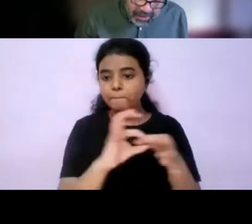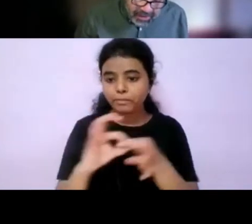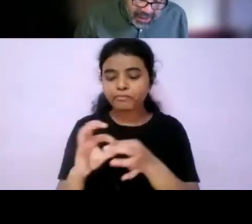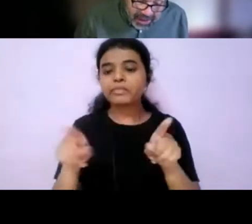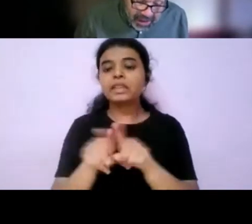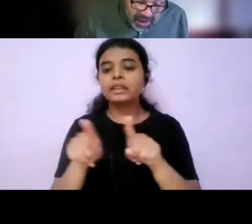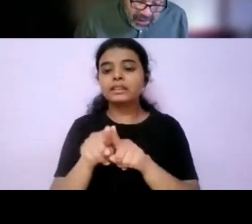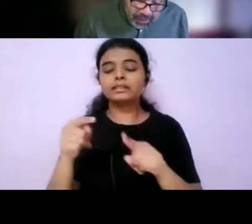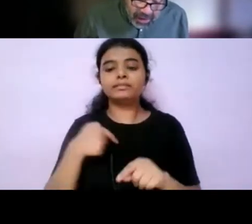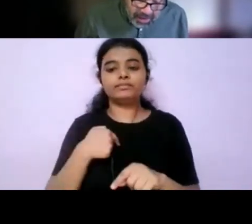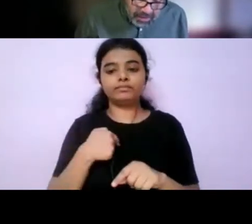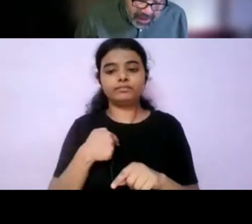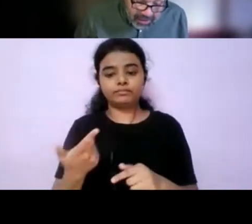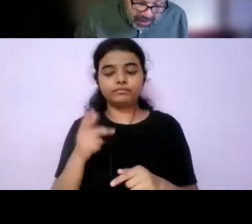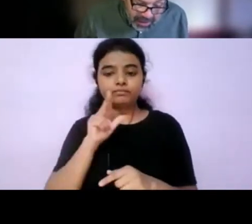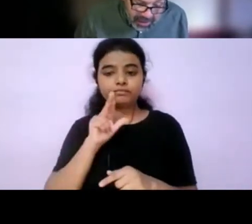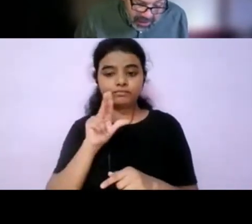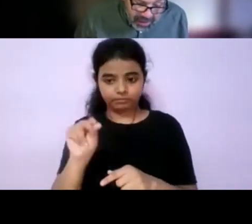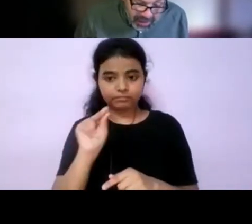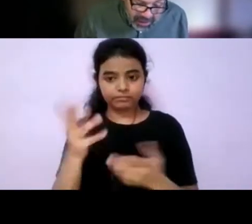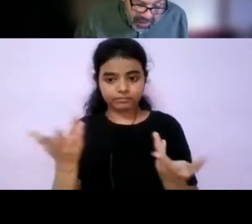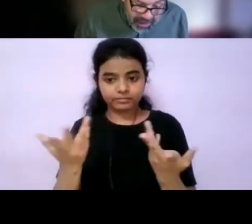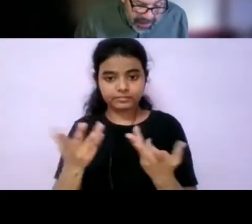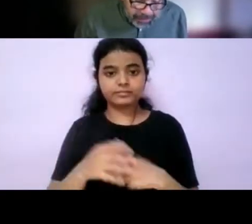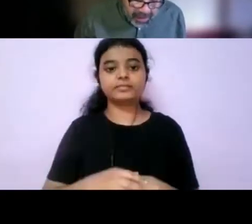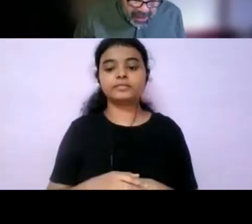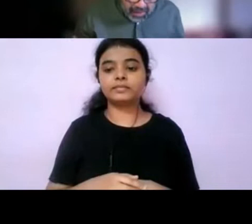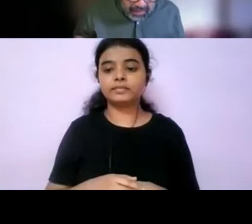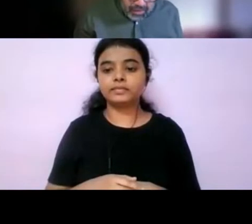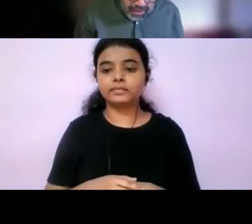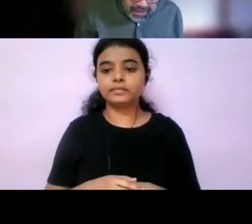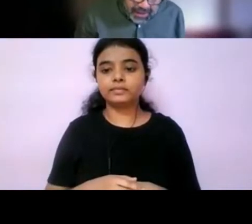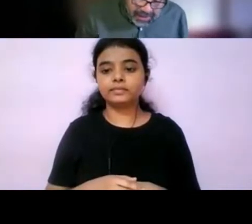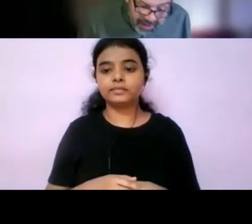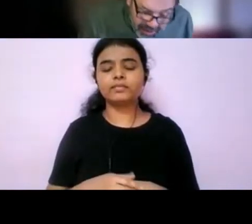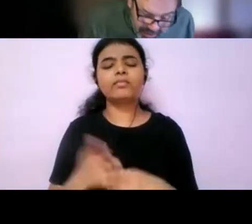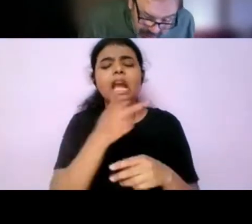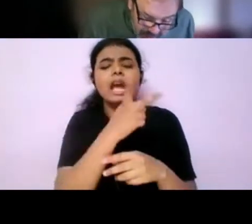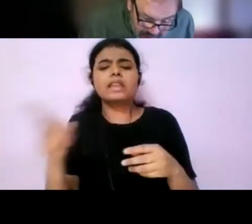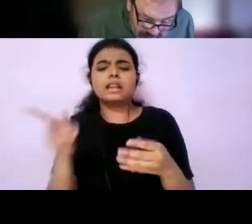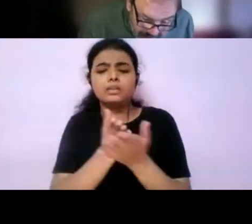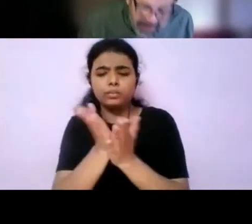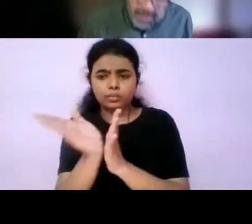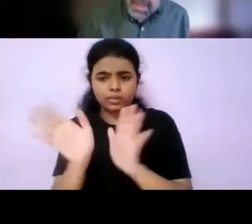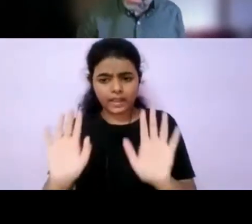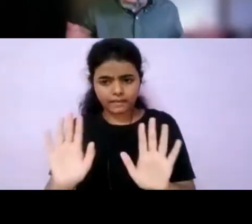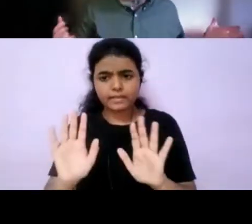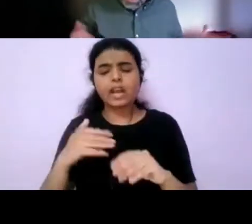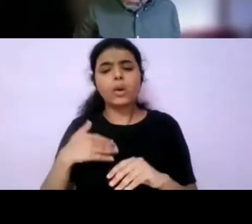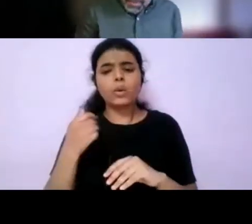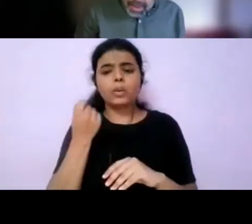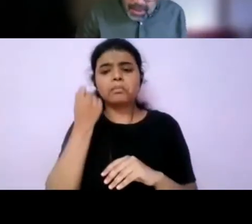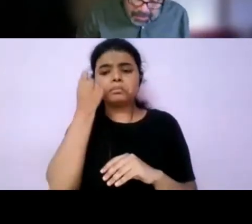my understanding of what I mean by disability research. There are, of course, other factors in terms of my work and my understanding.